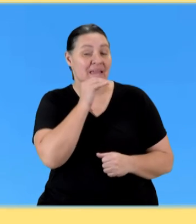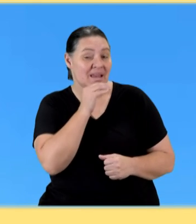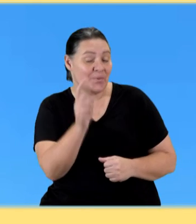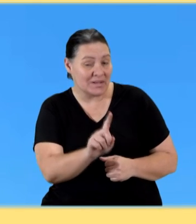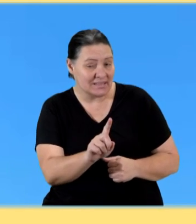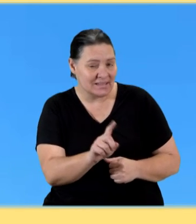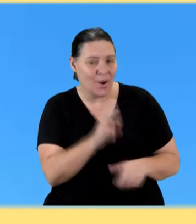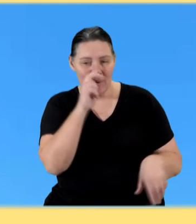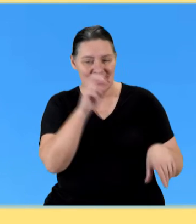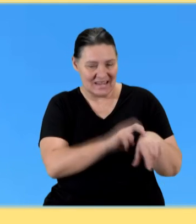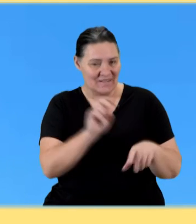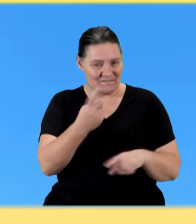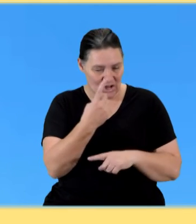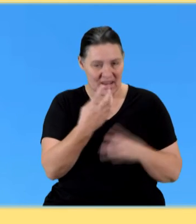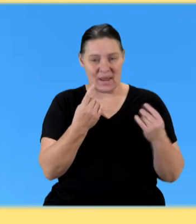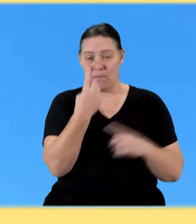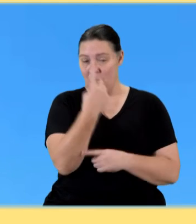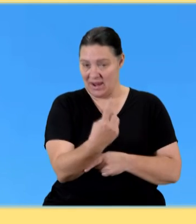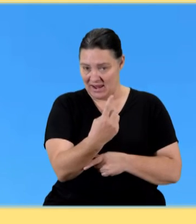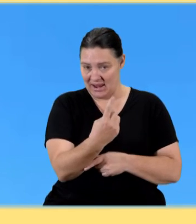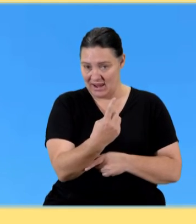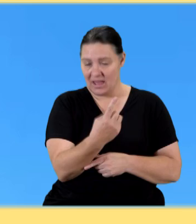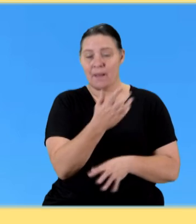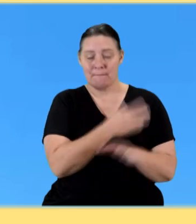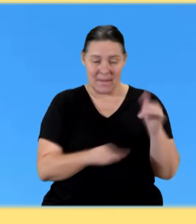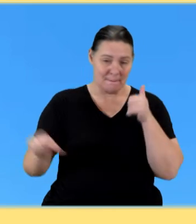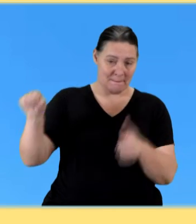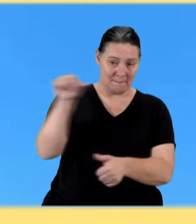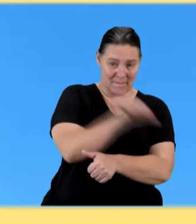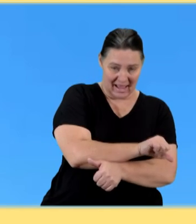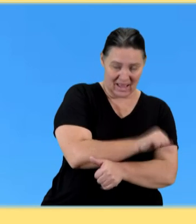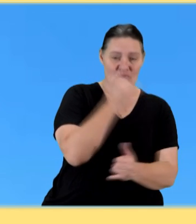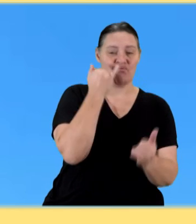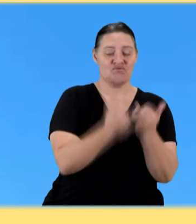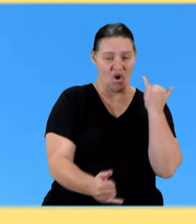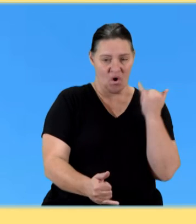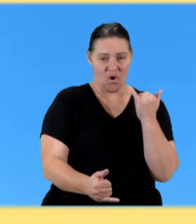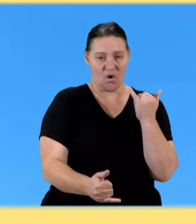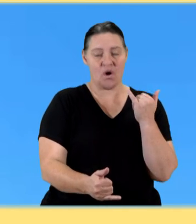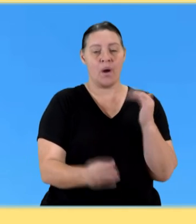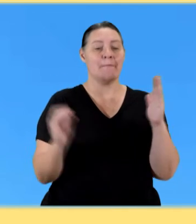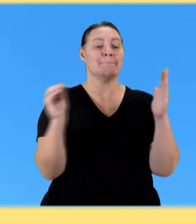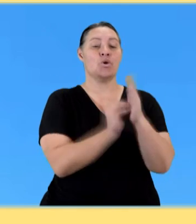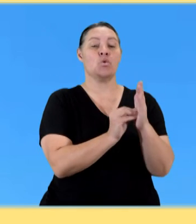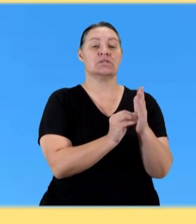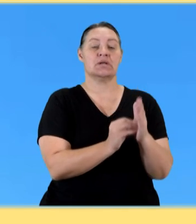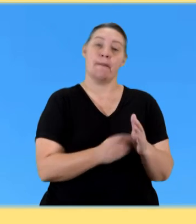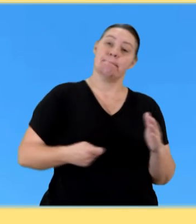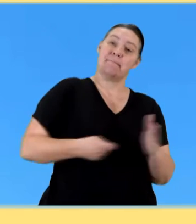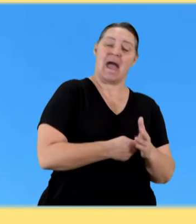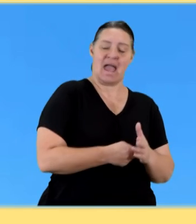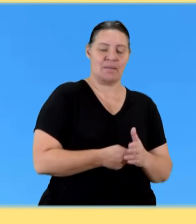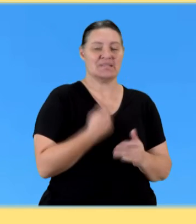means we need to come now to number 1 and reverse the purchases that were recorded